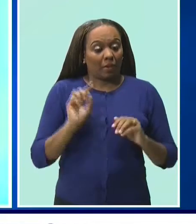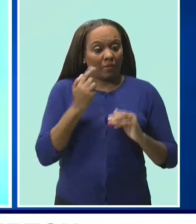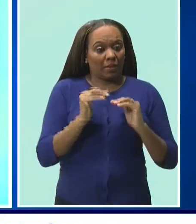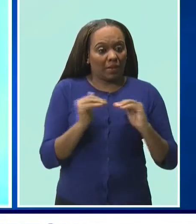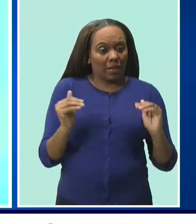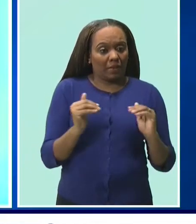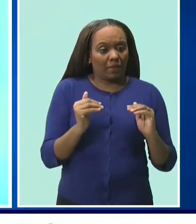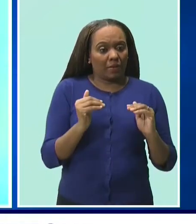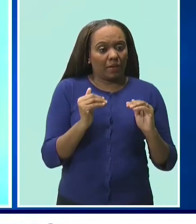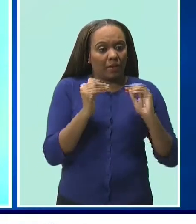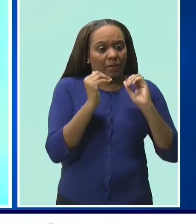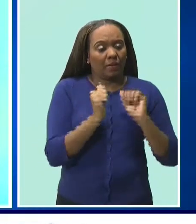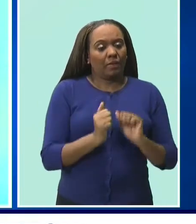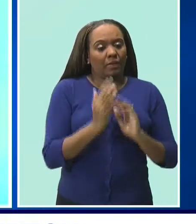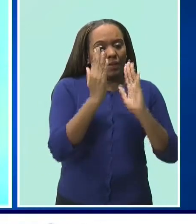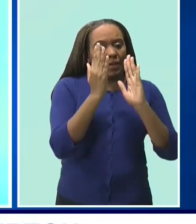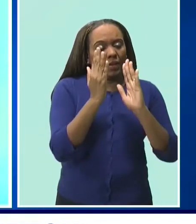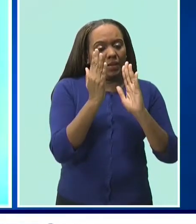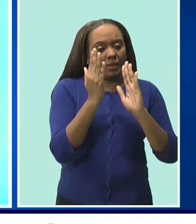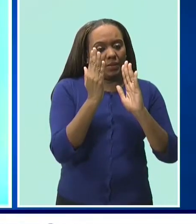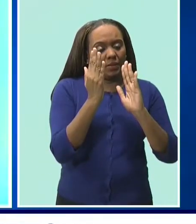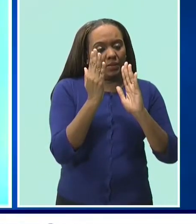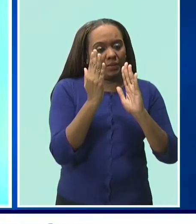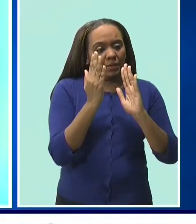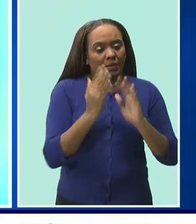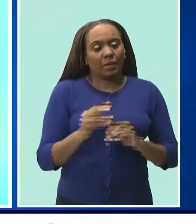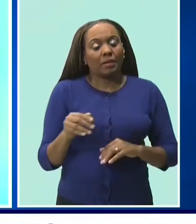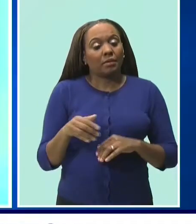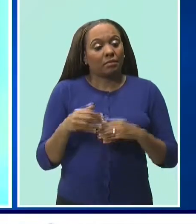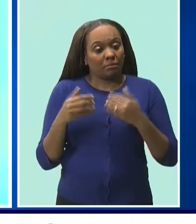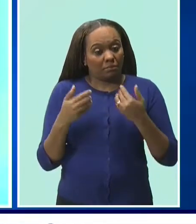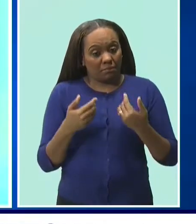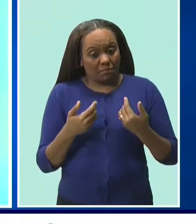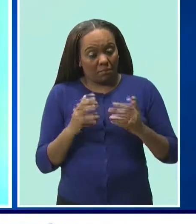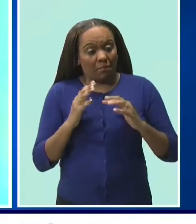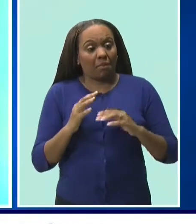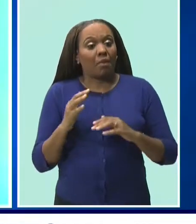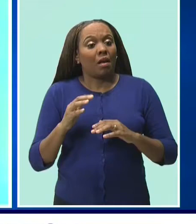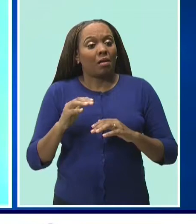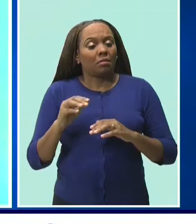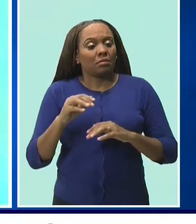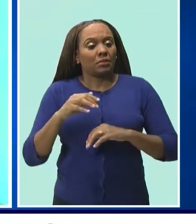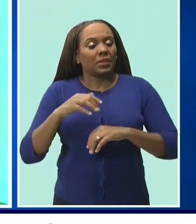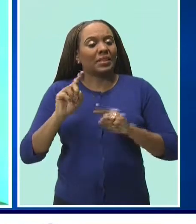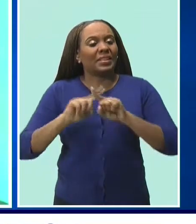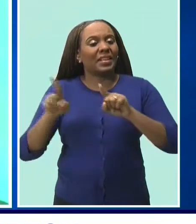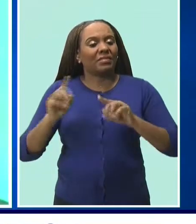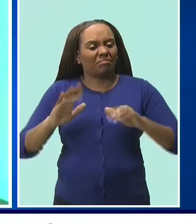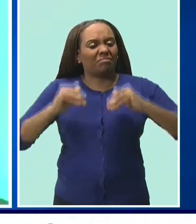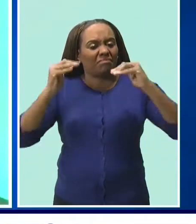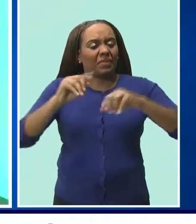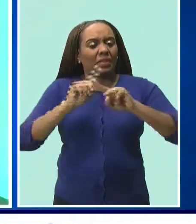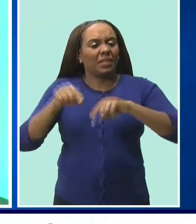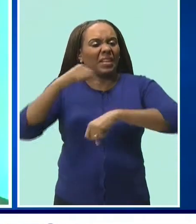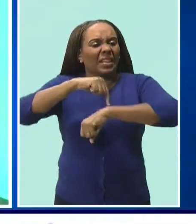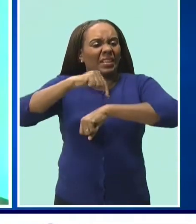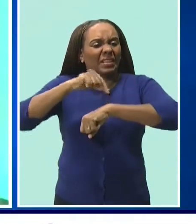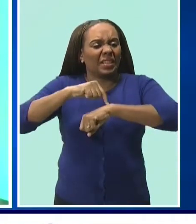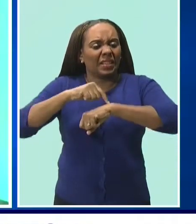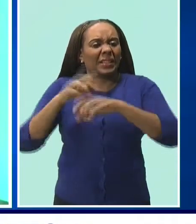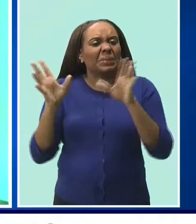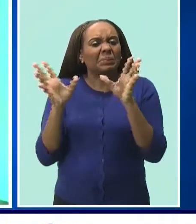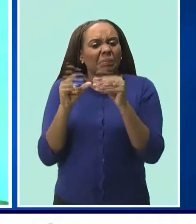but then it's also engaging with students outside of that time because we're also still giving them assignments. So if students